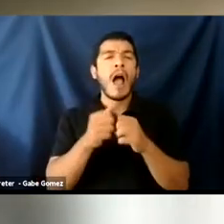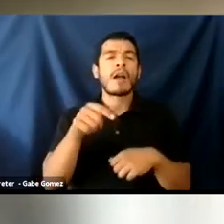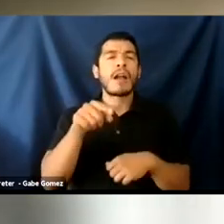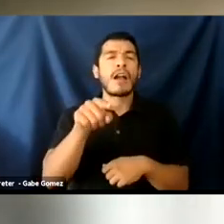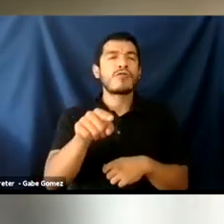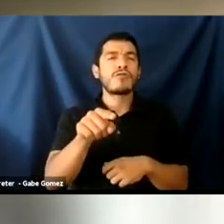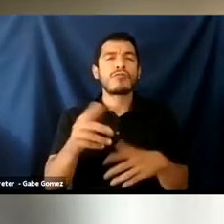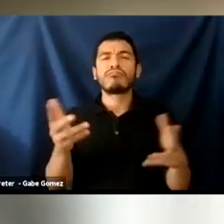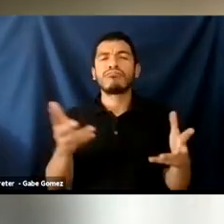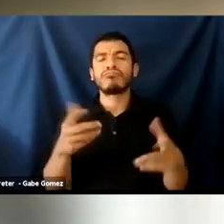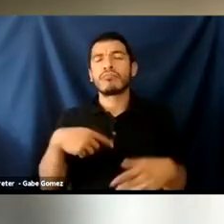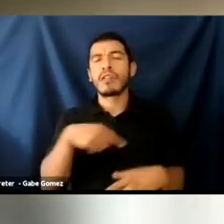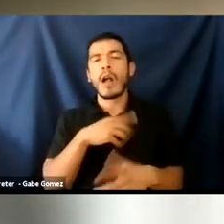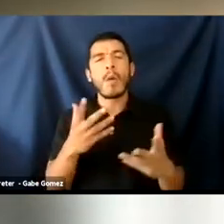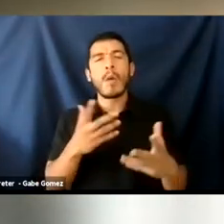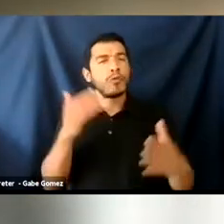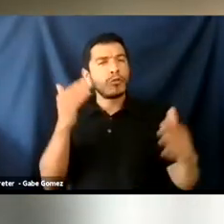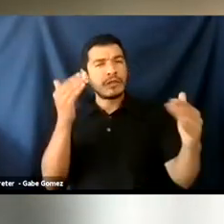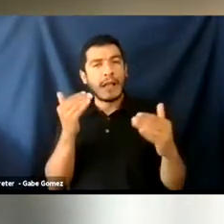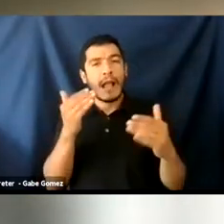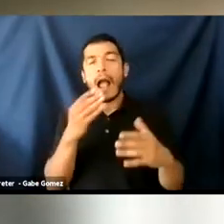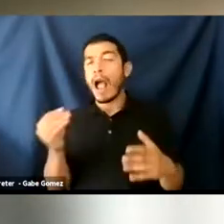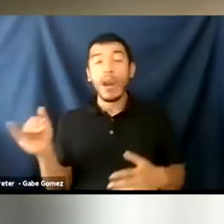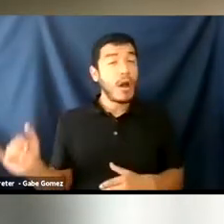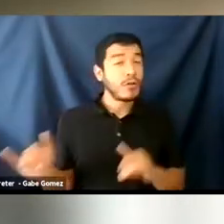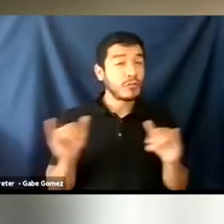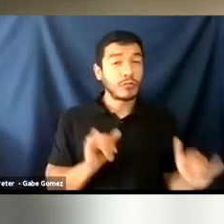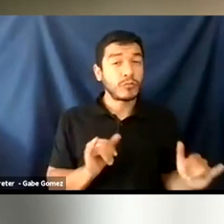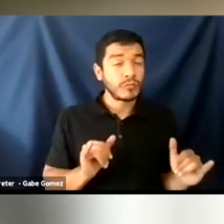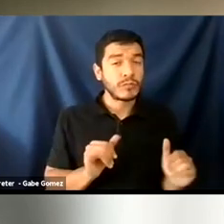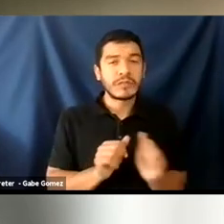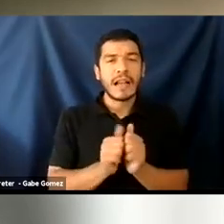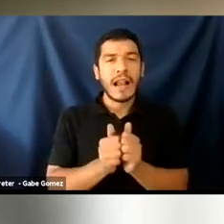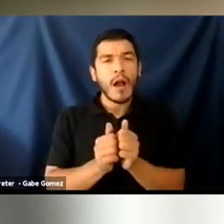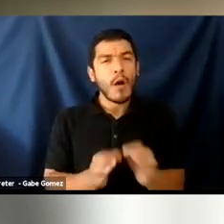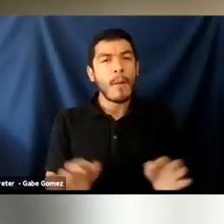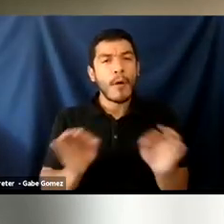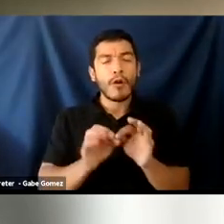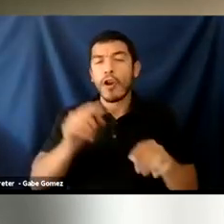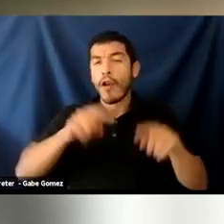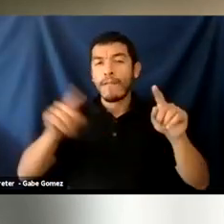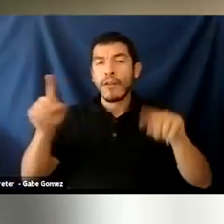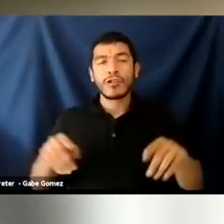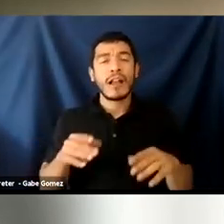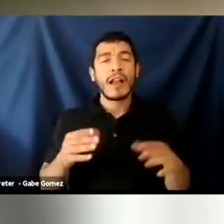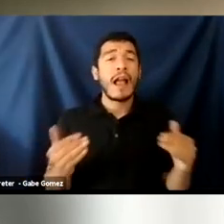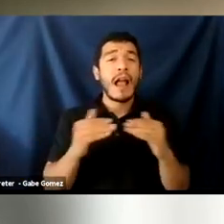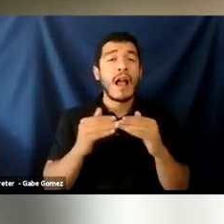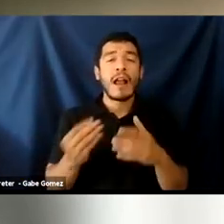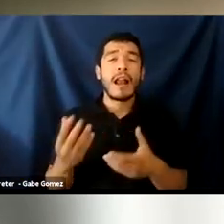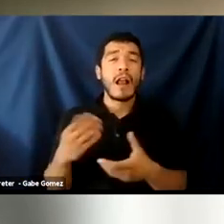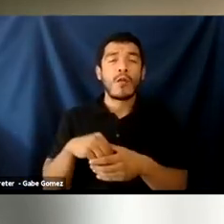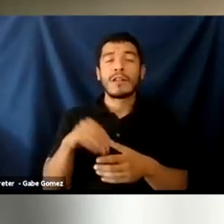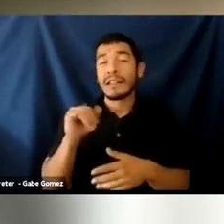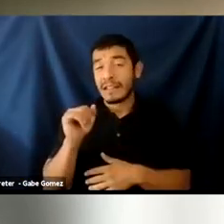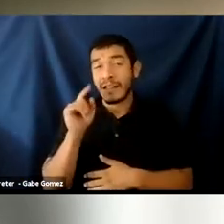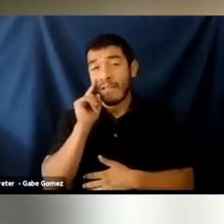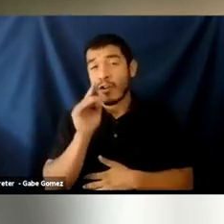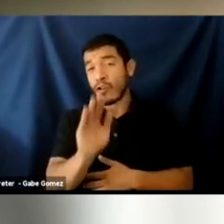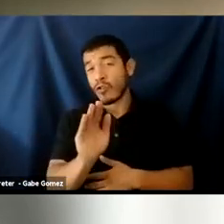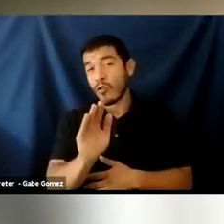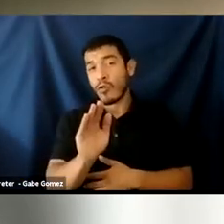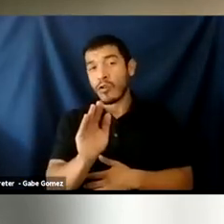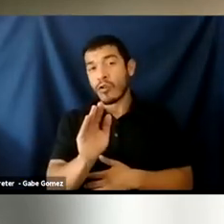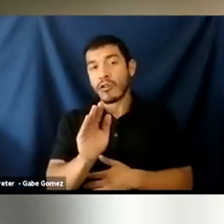are we to expect, and also how important diversity, equity, inclusion is as you are